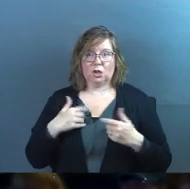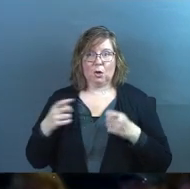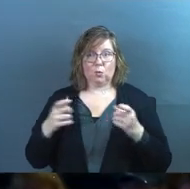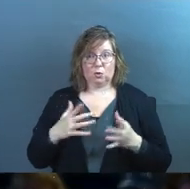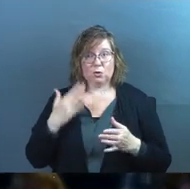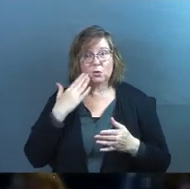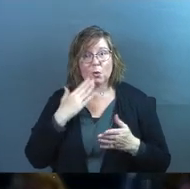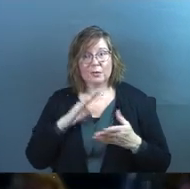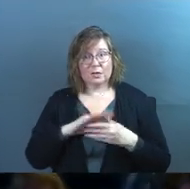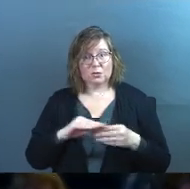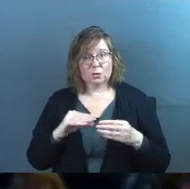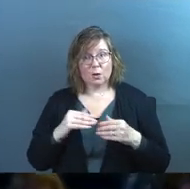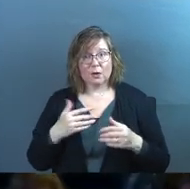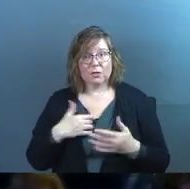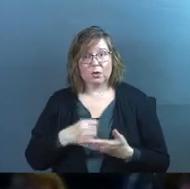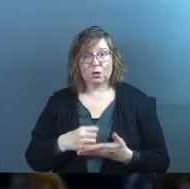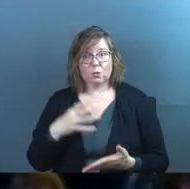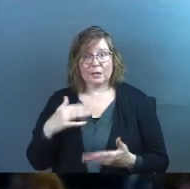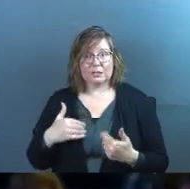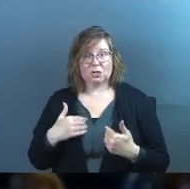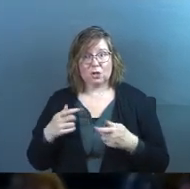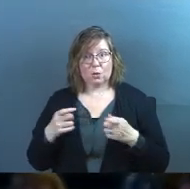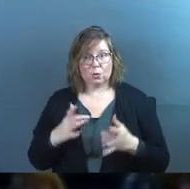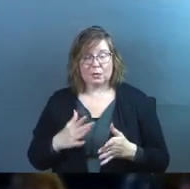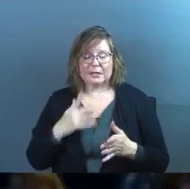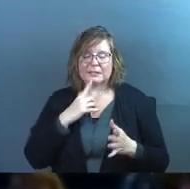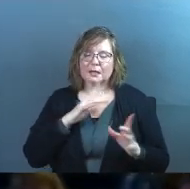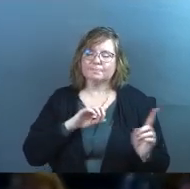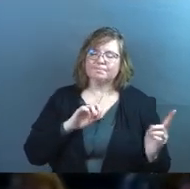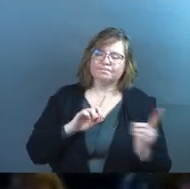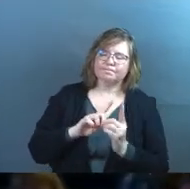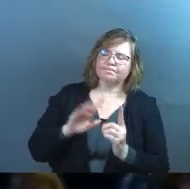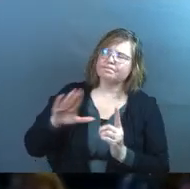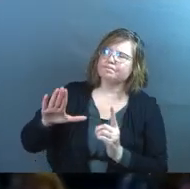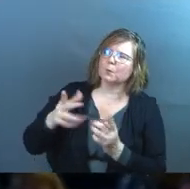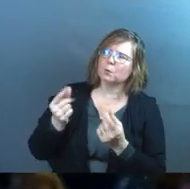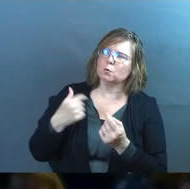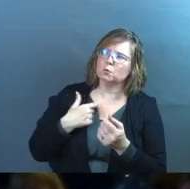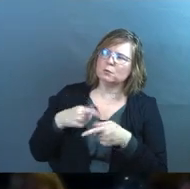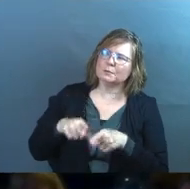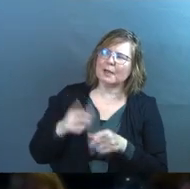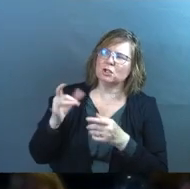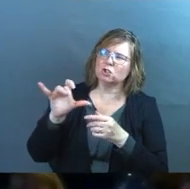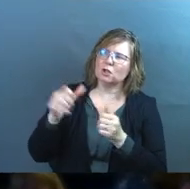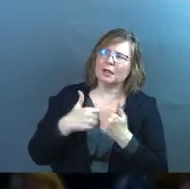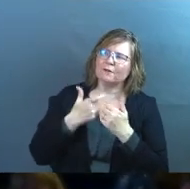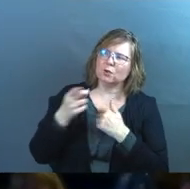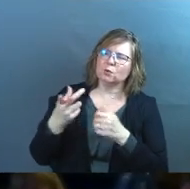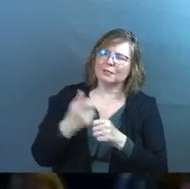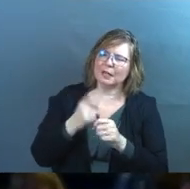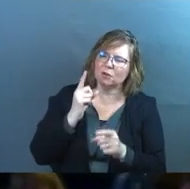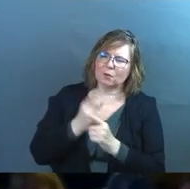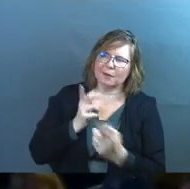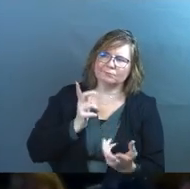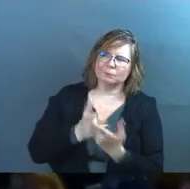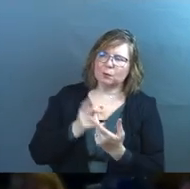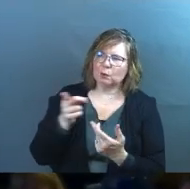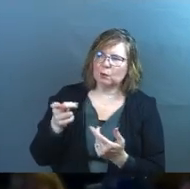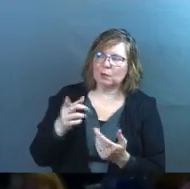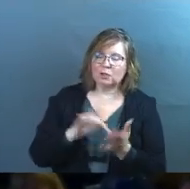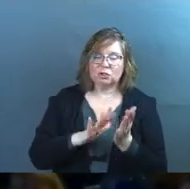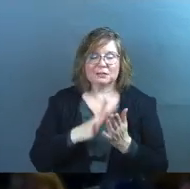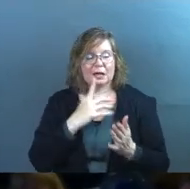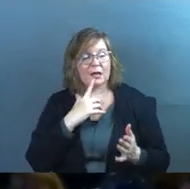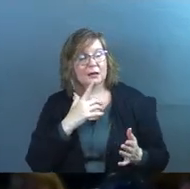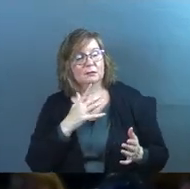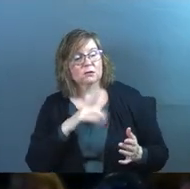ruler. You know that story of the rich young ruler? He shows up to Jesus, and he's like, "Hey, what do I have to do to spend eternal life with you, to get in right standing with you?" And